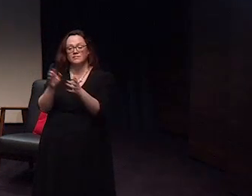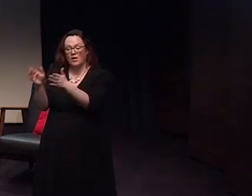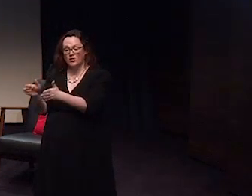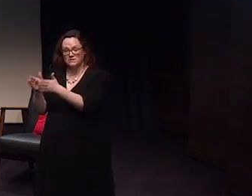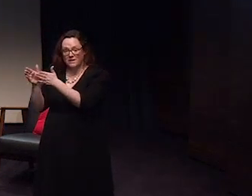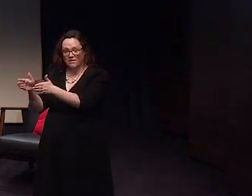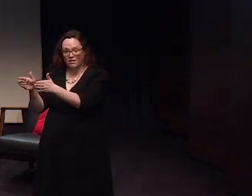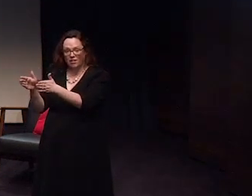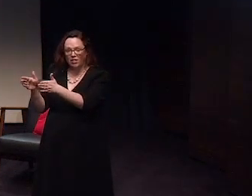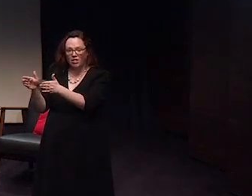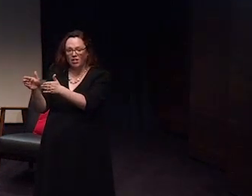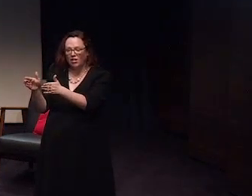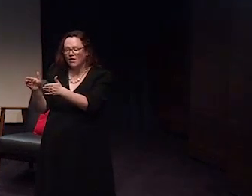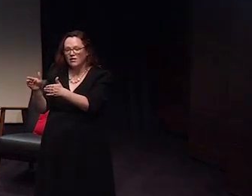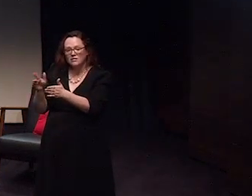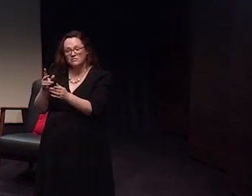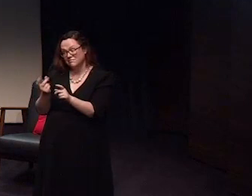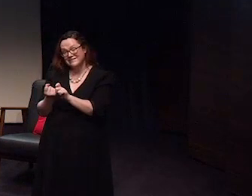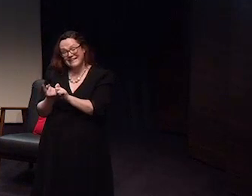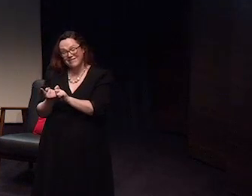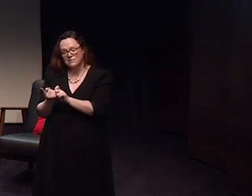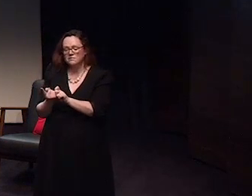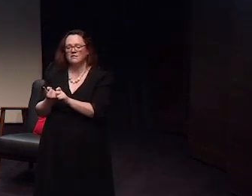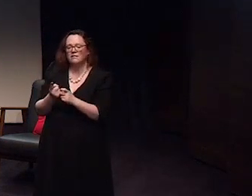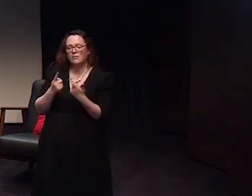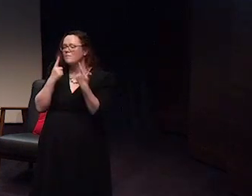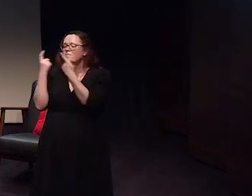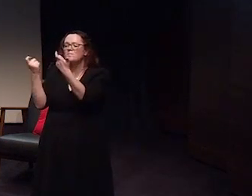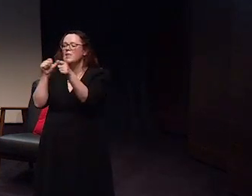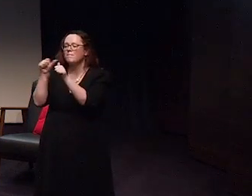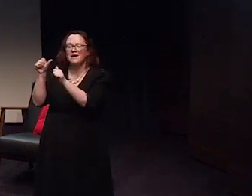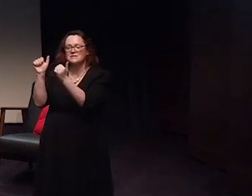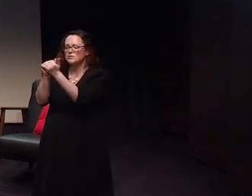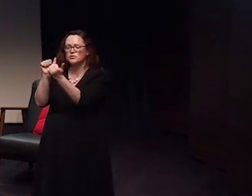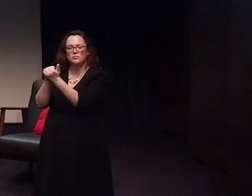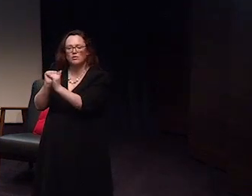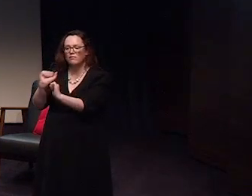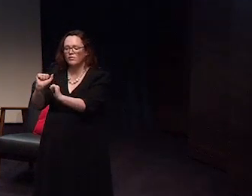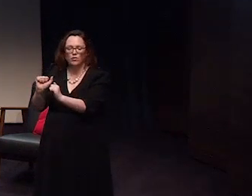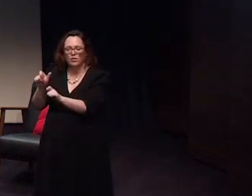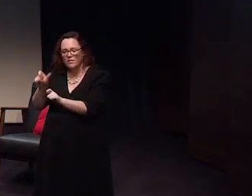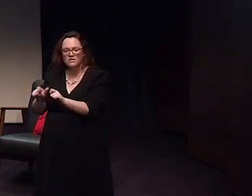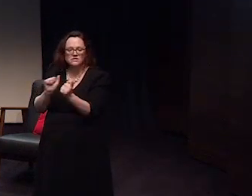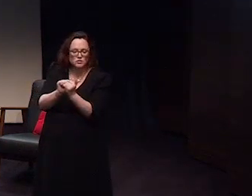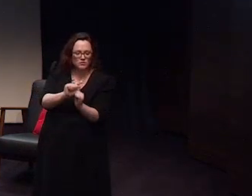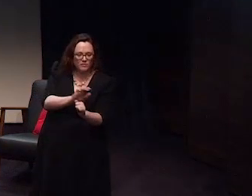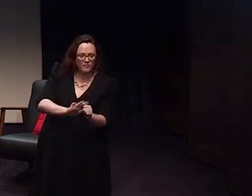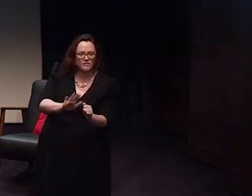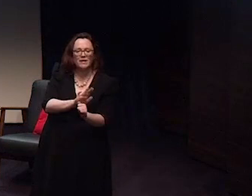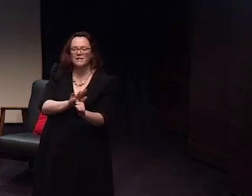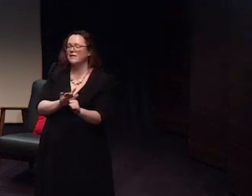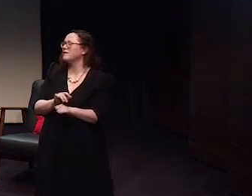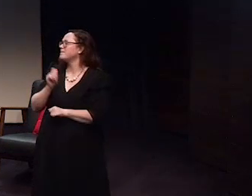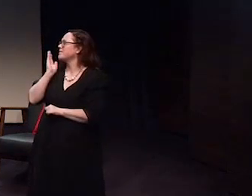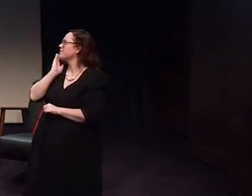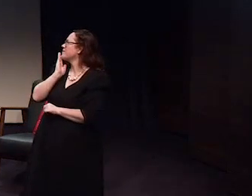to be admitted to the hospital. Next. On this slide, you can see the organization of our